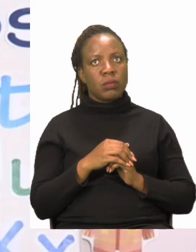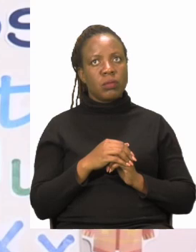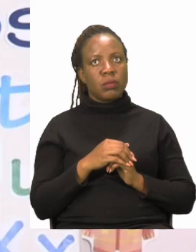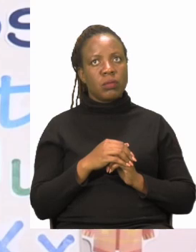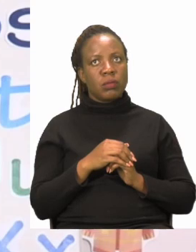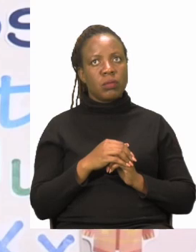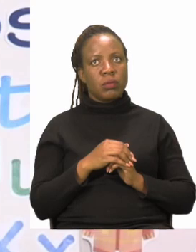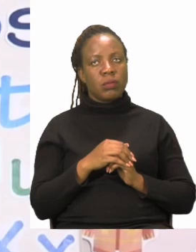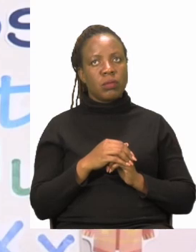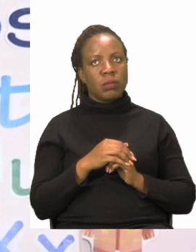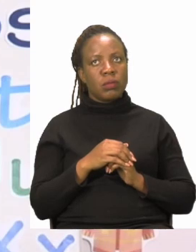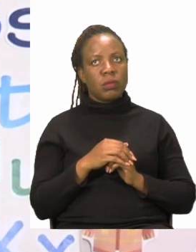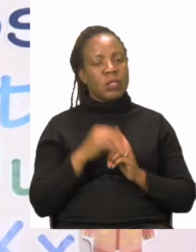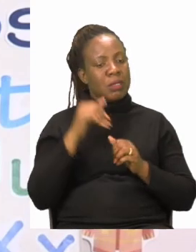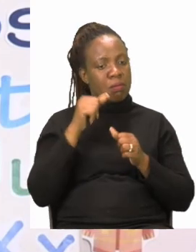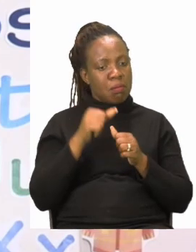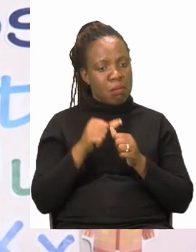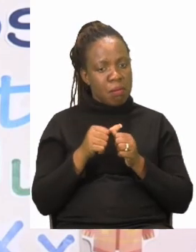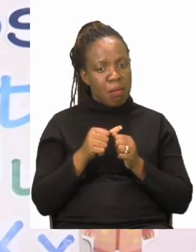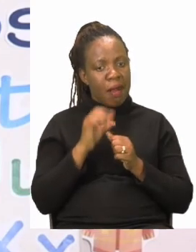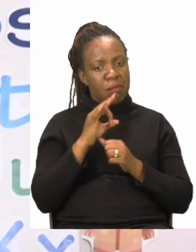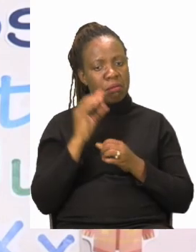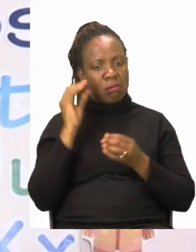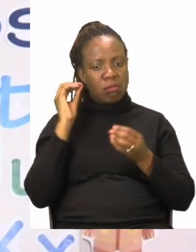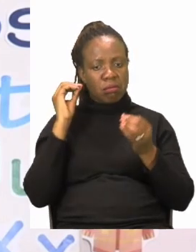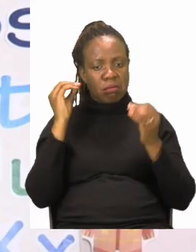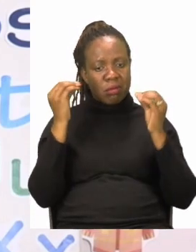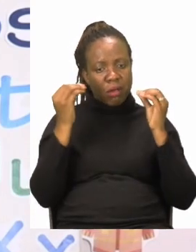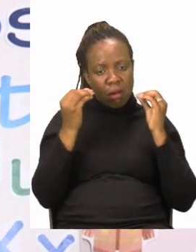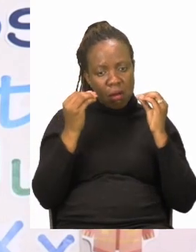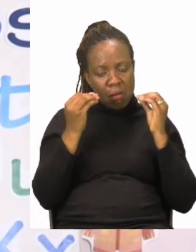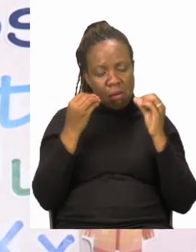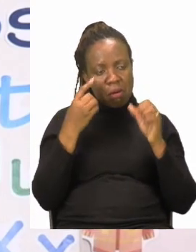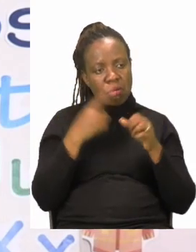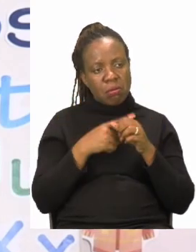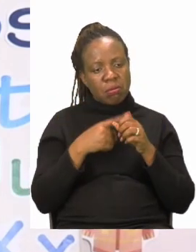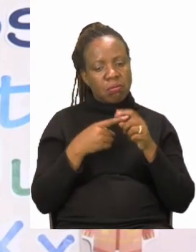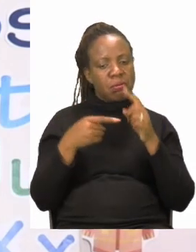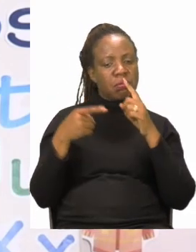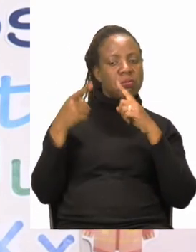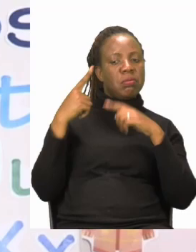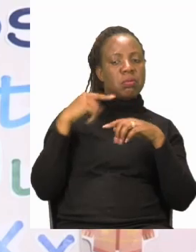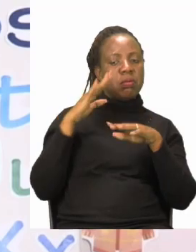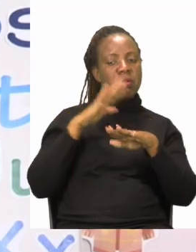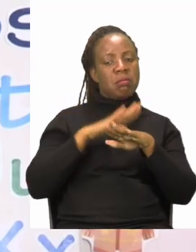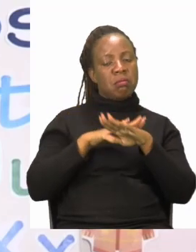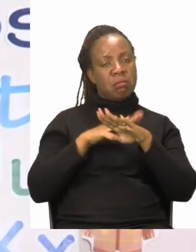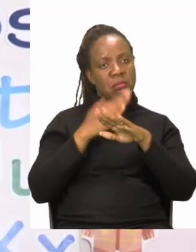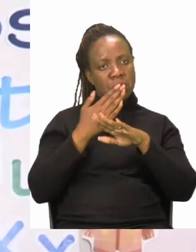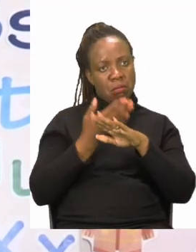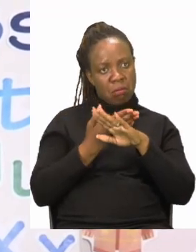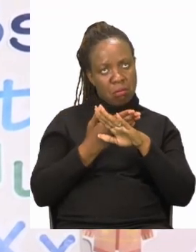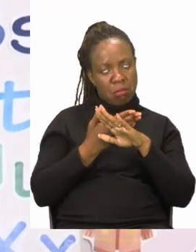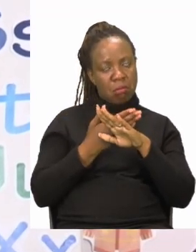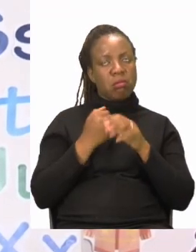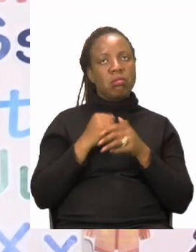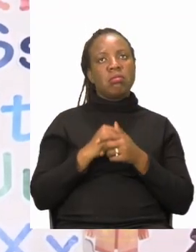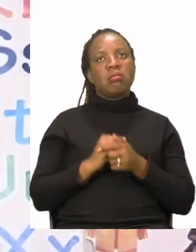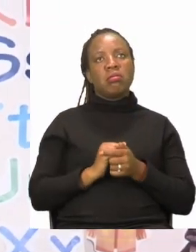example on top and see which number it is nearer or closest